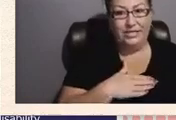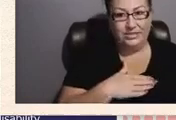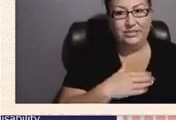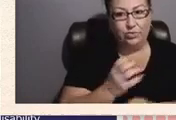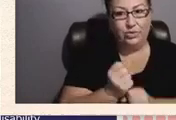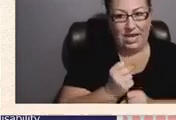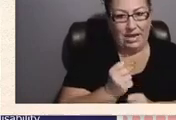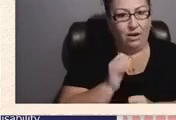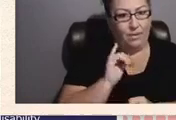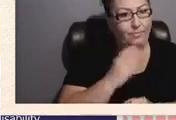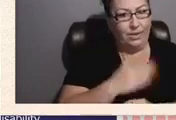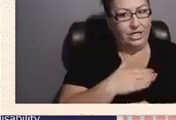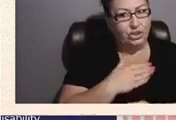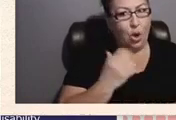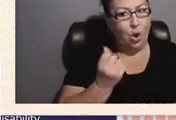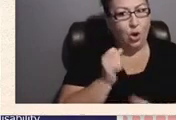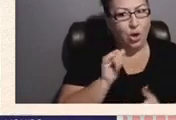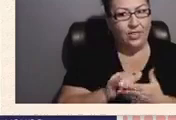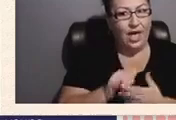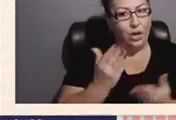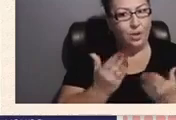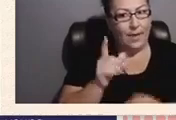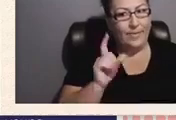to them. You may need them.